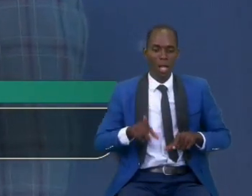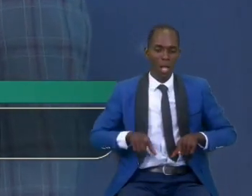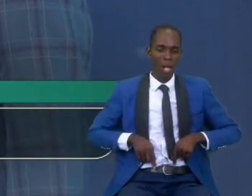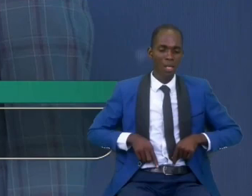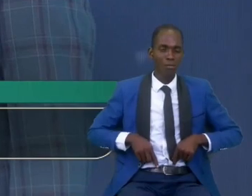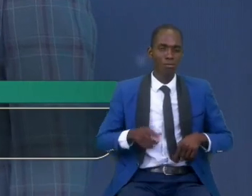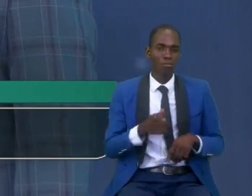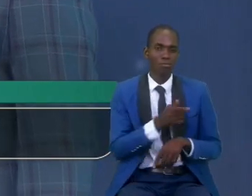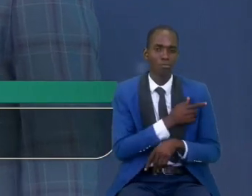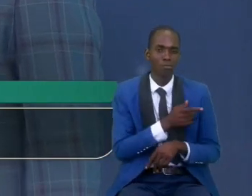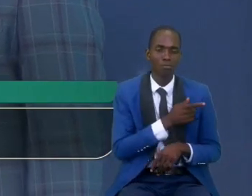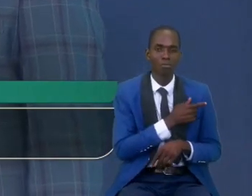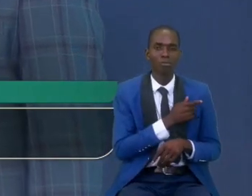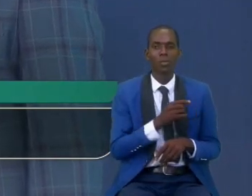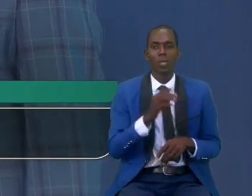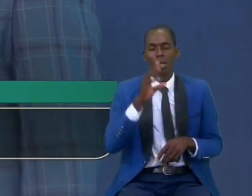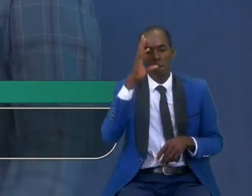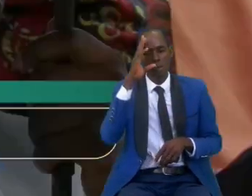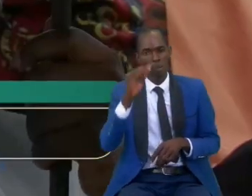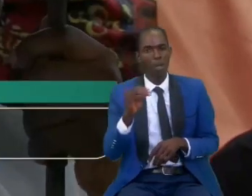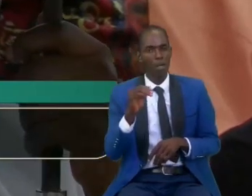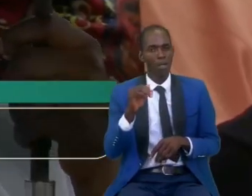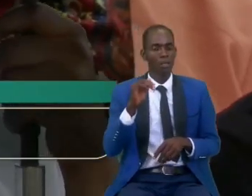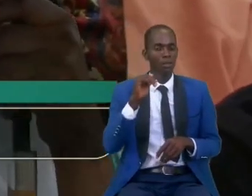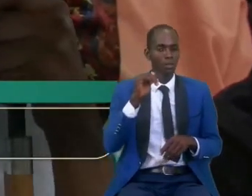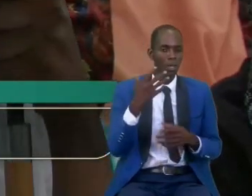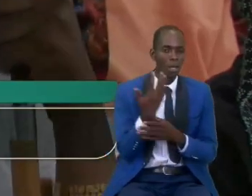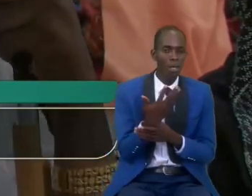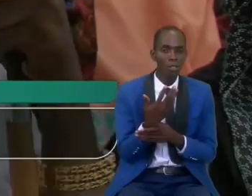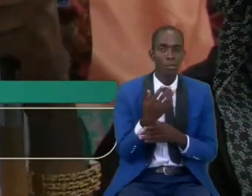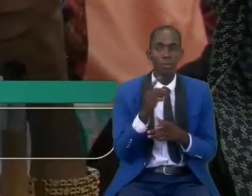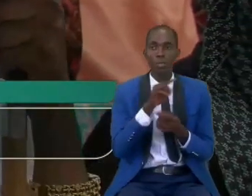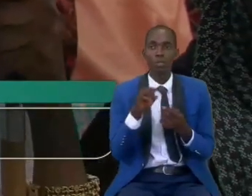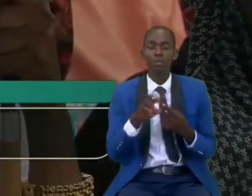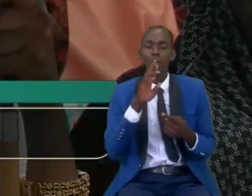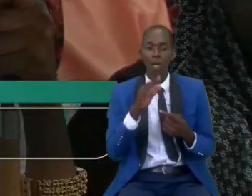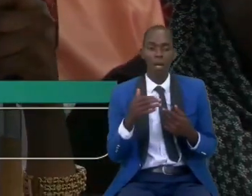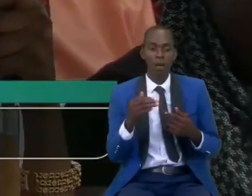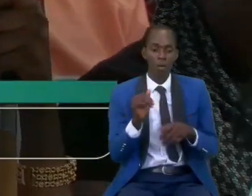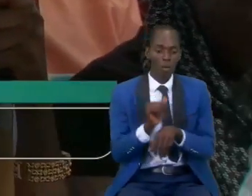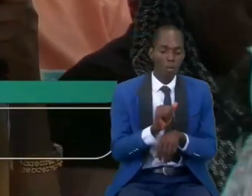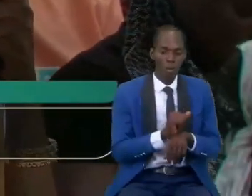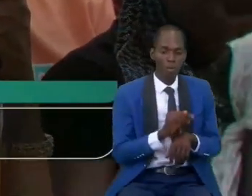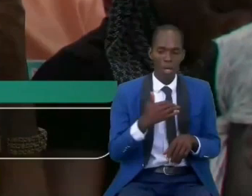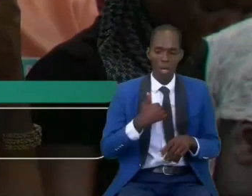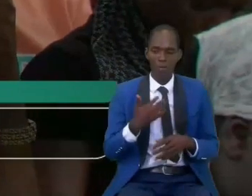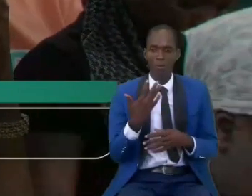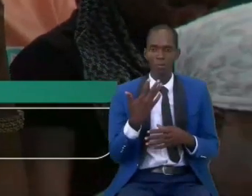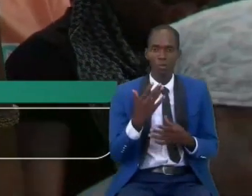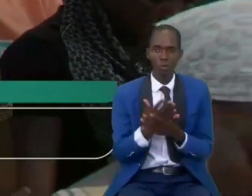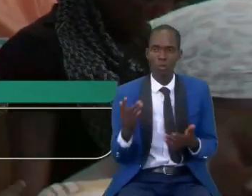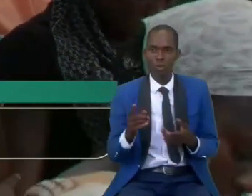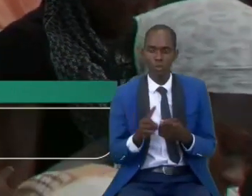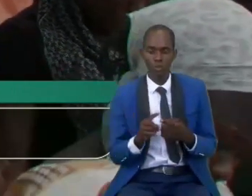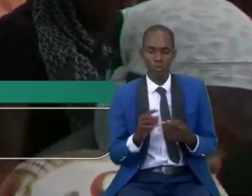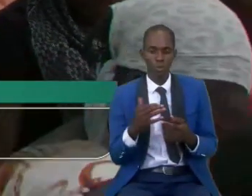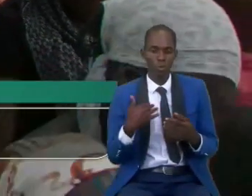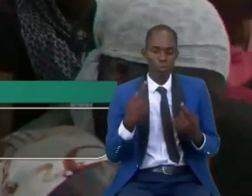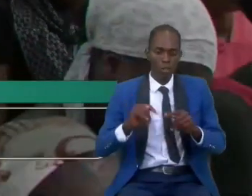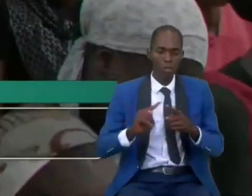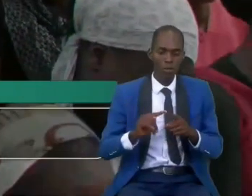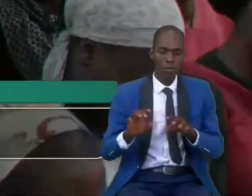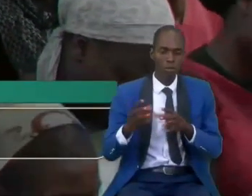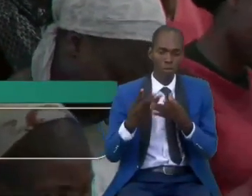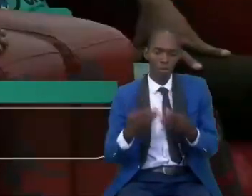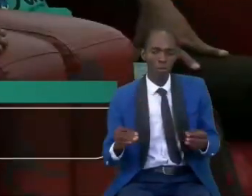sum, you have a problem, you're trying to solve a mass, you don't have all those extraneous and evil thoughts. They can't